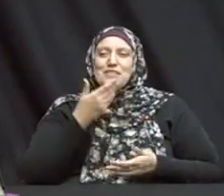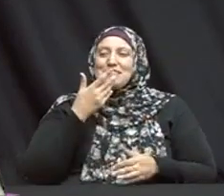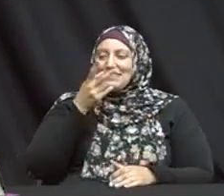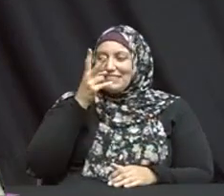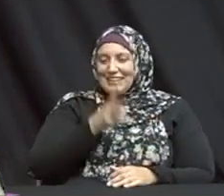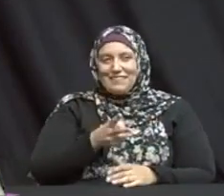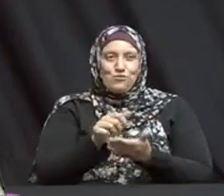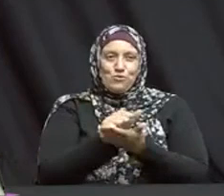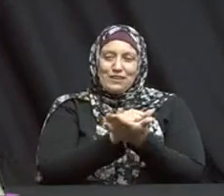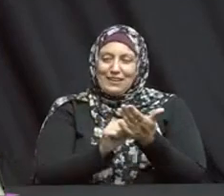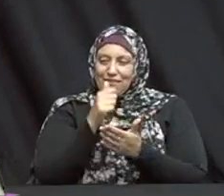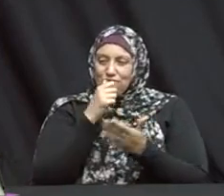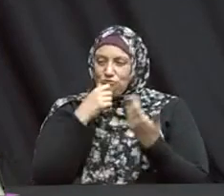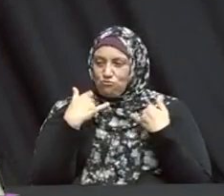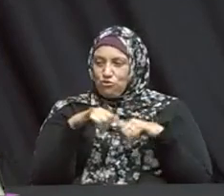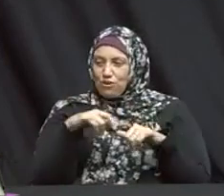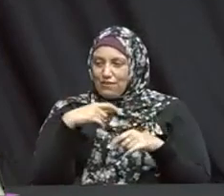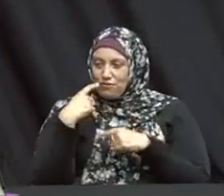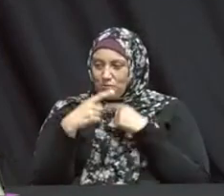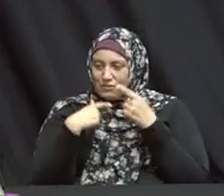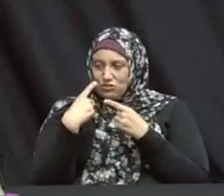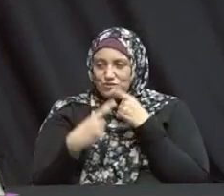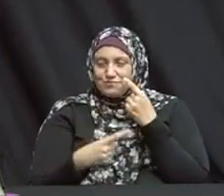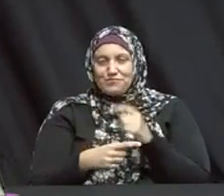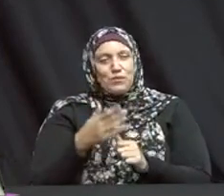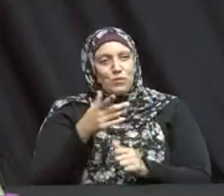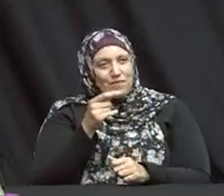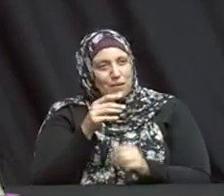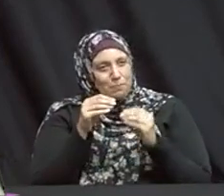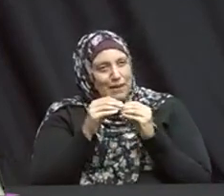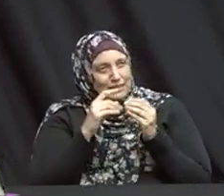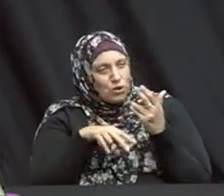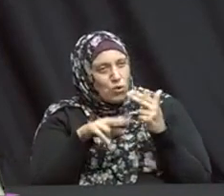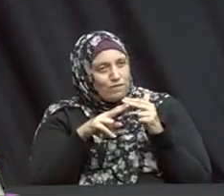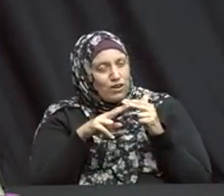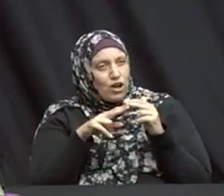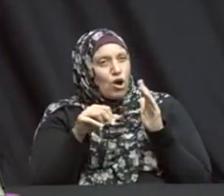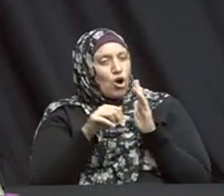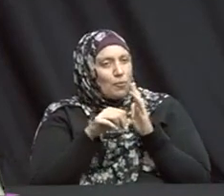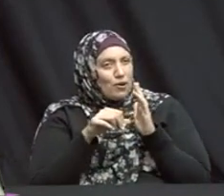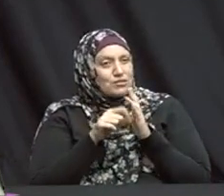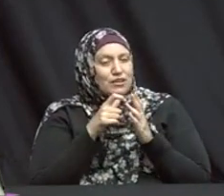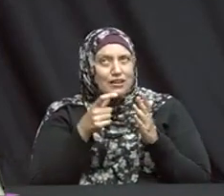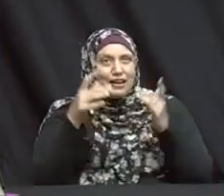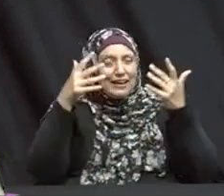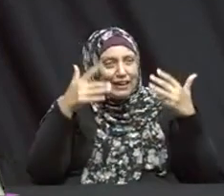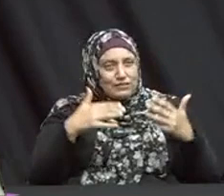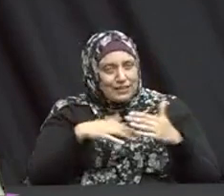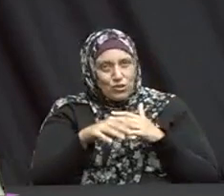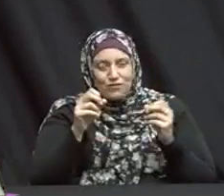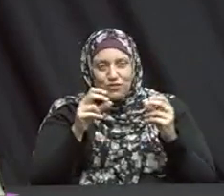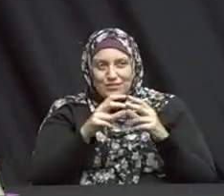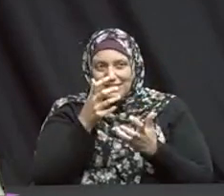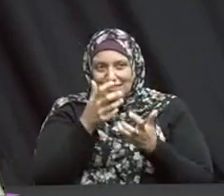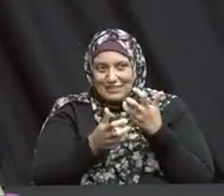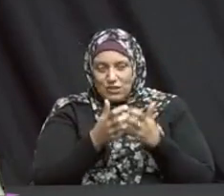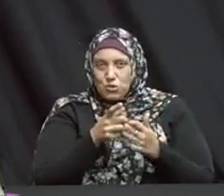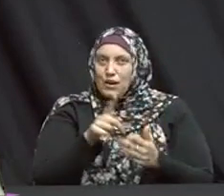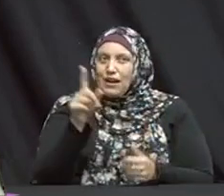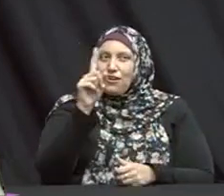me if I get this wrong, but you have a Bachelor's of Commerce in Accounting from University of Sydney and are a Chartered Accountant, currently